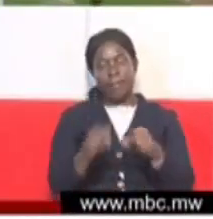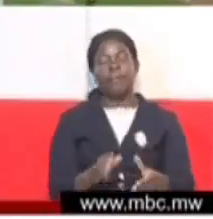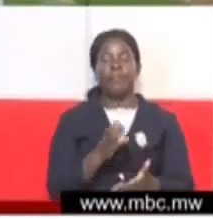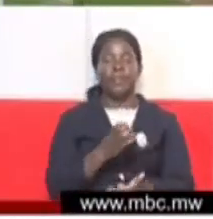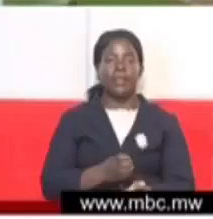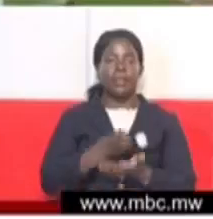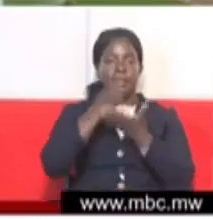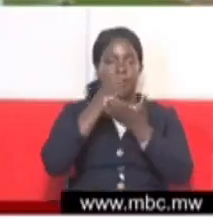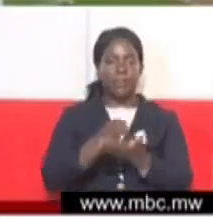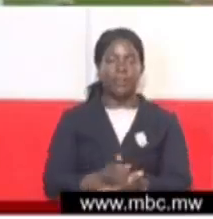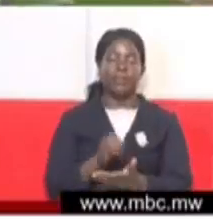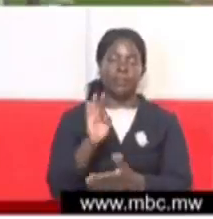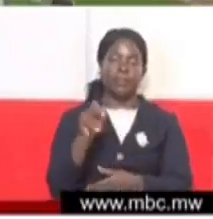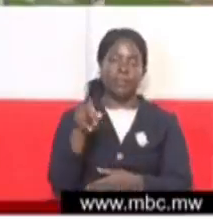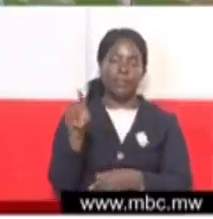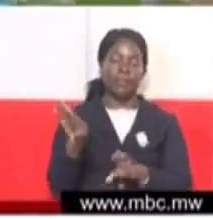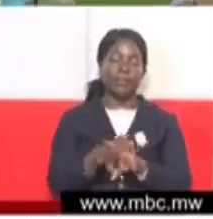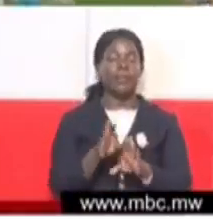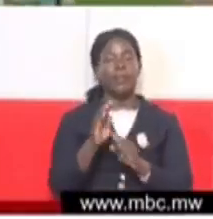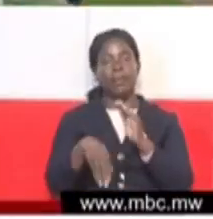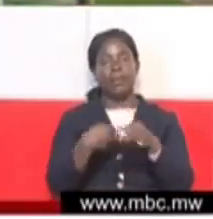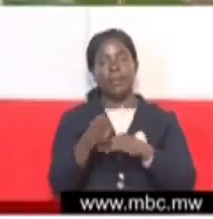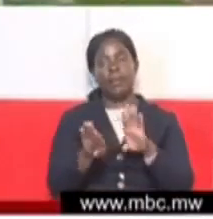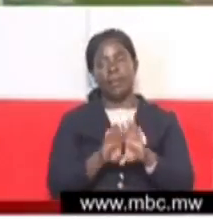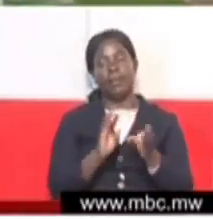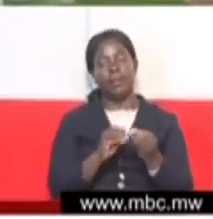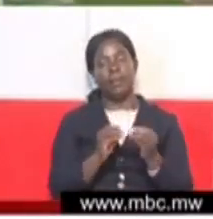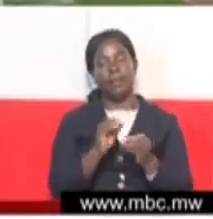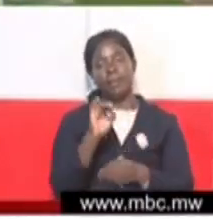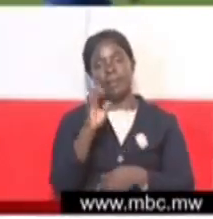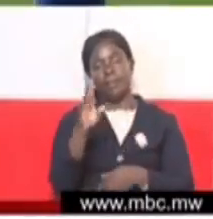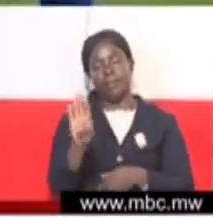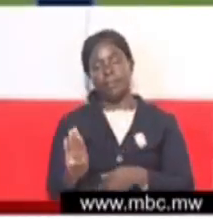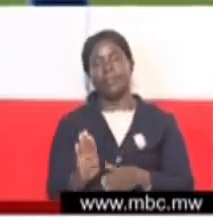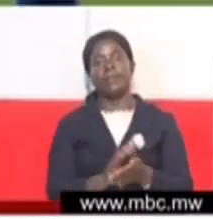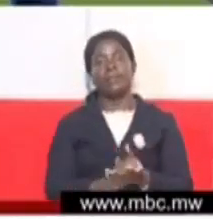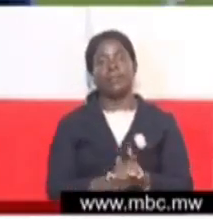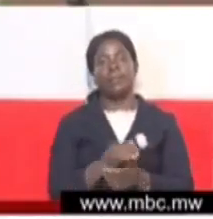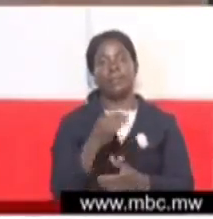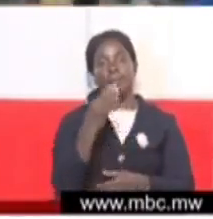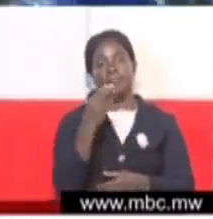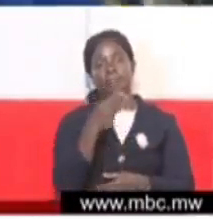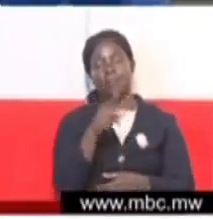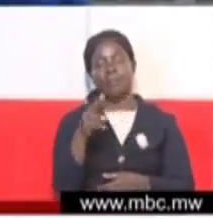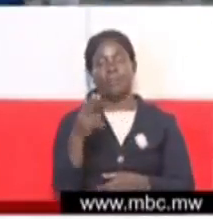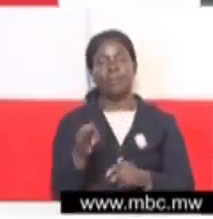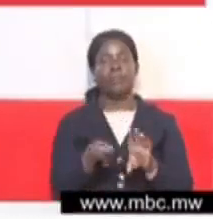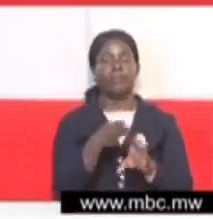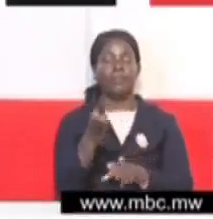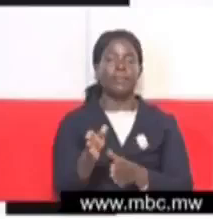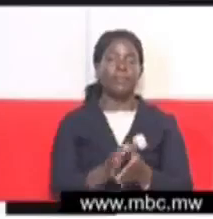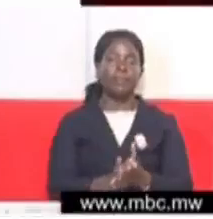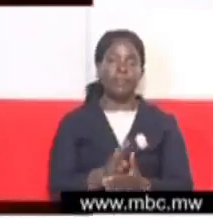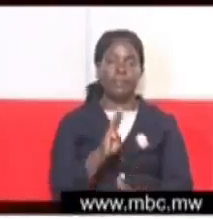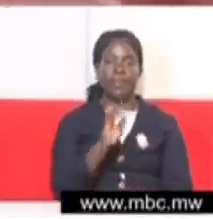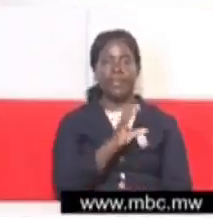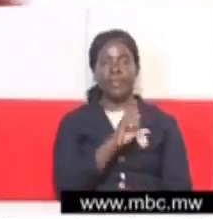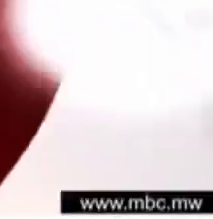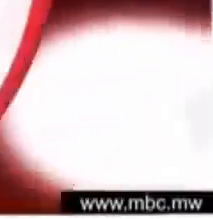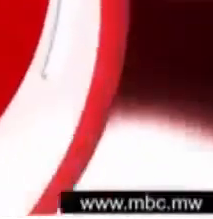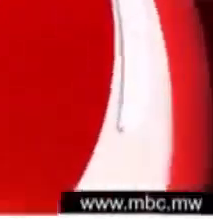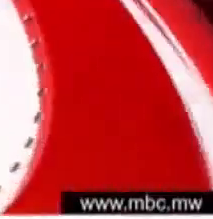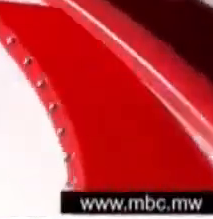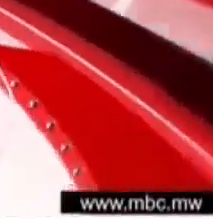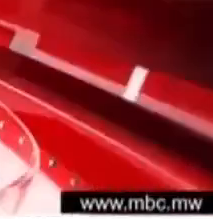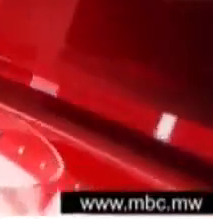Cup champions after beating defending champions FC Binyasa Big Bullets 3-2 on post-match penalties.